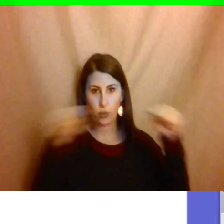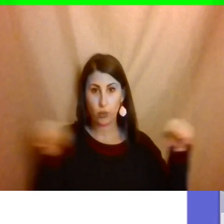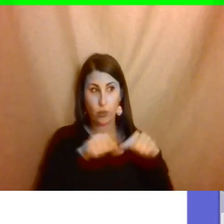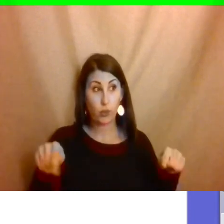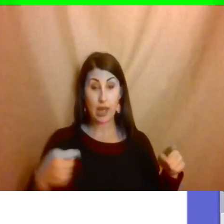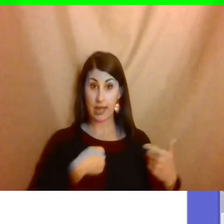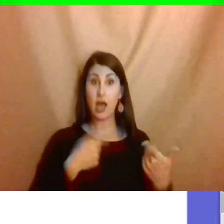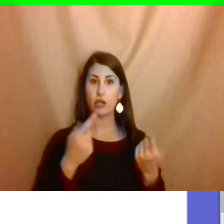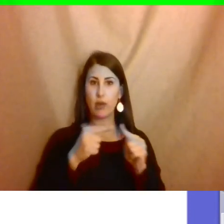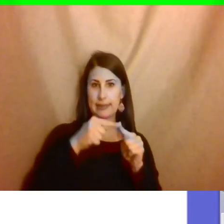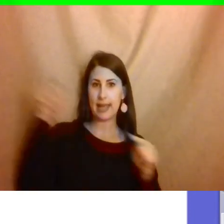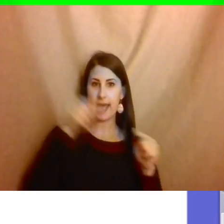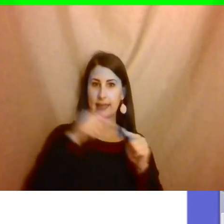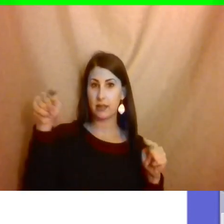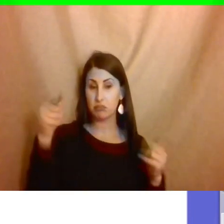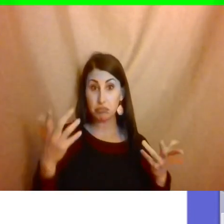it